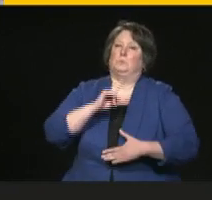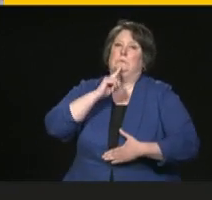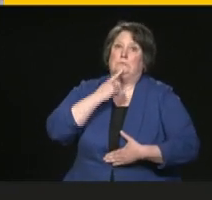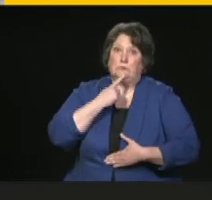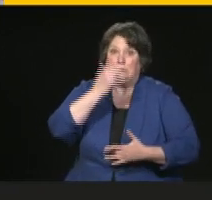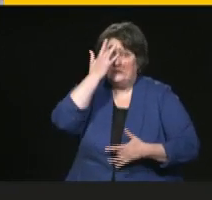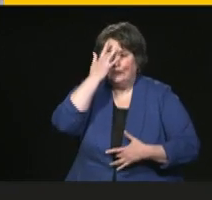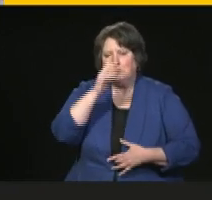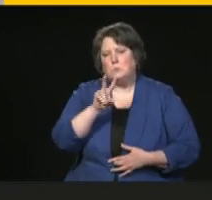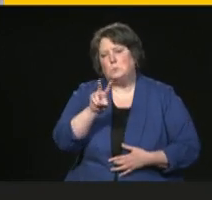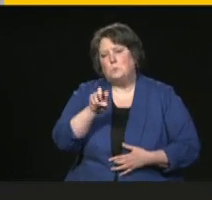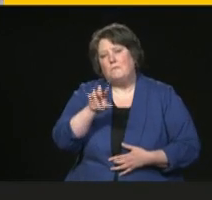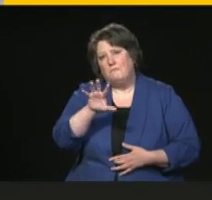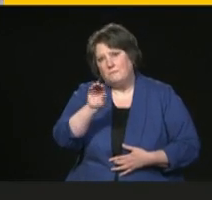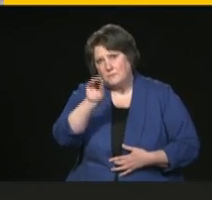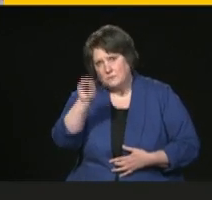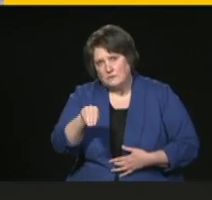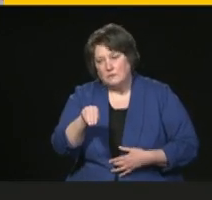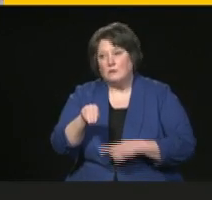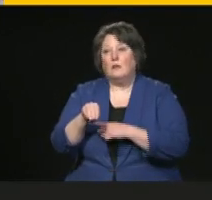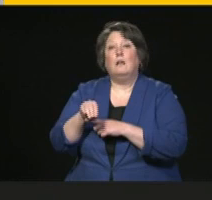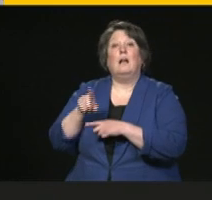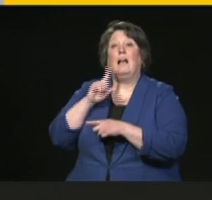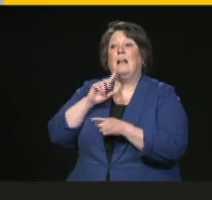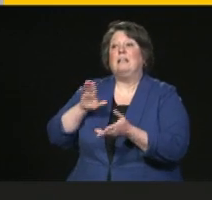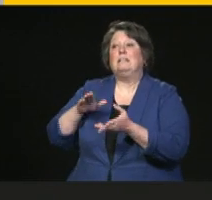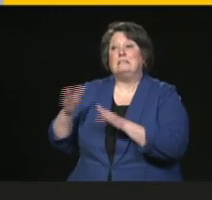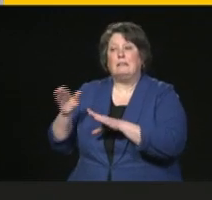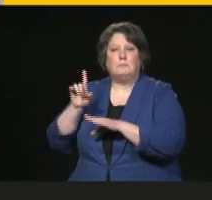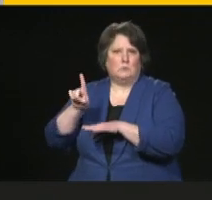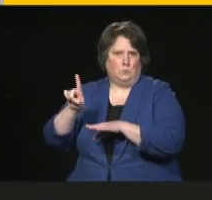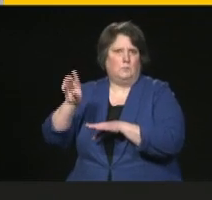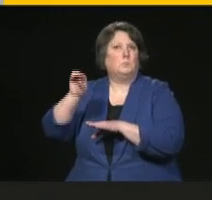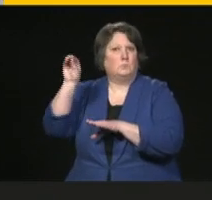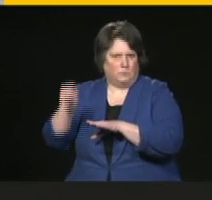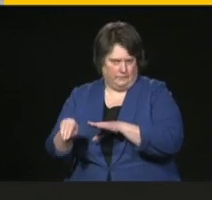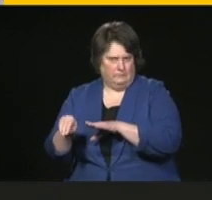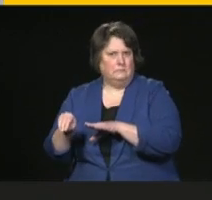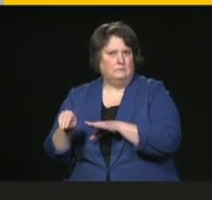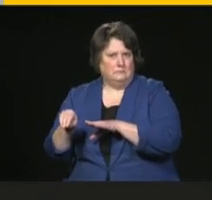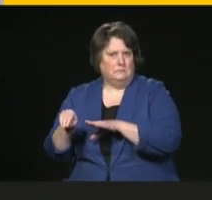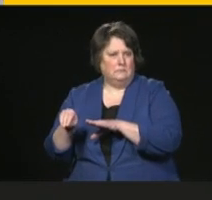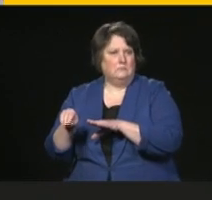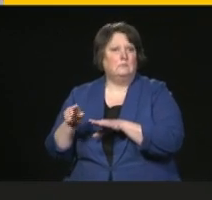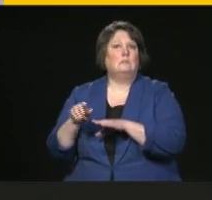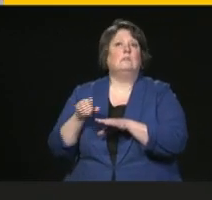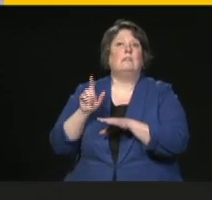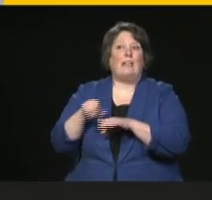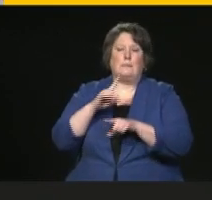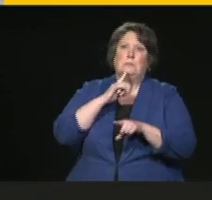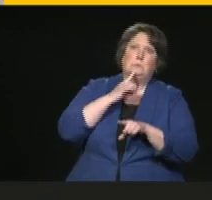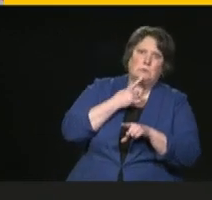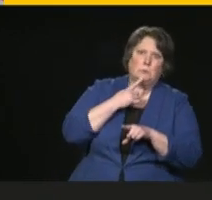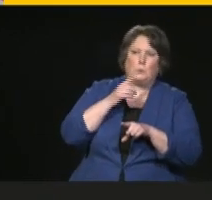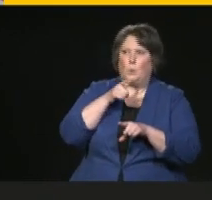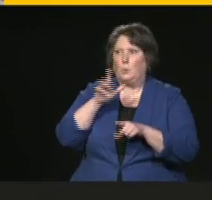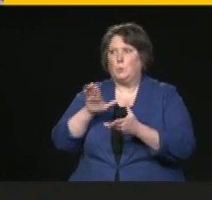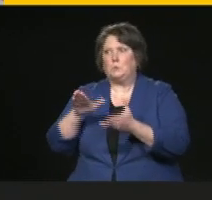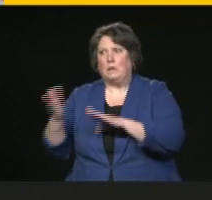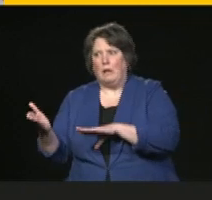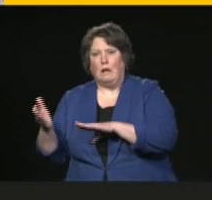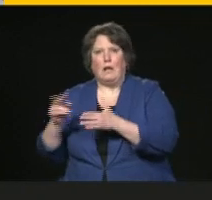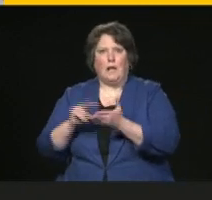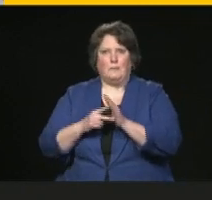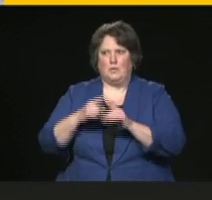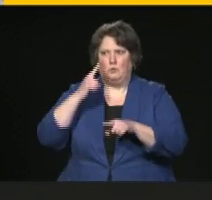and 1% of cases have been fatal. Severity and fatality rate aren't just a function of the virulence of the virus. The